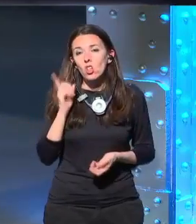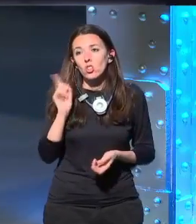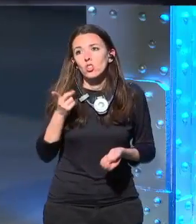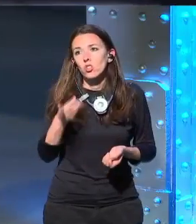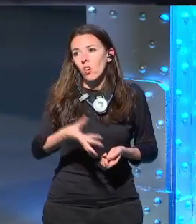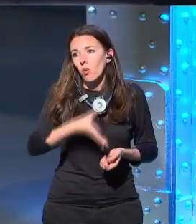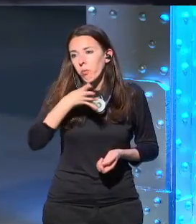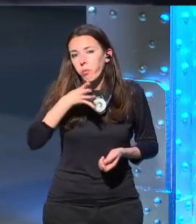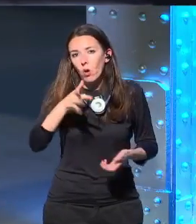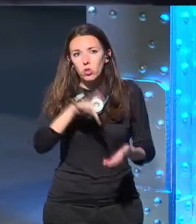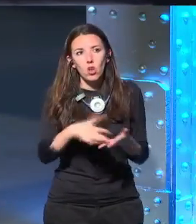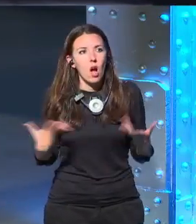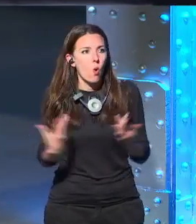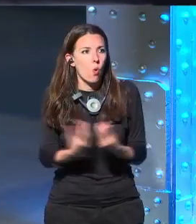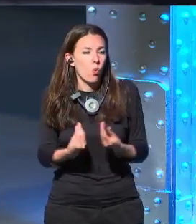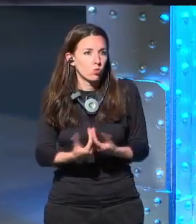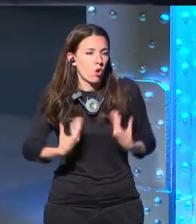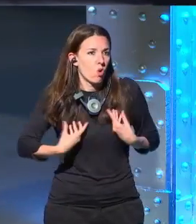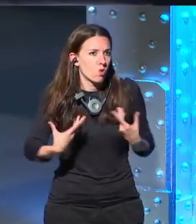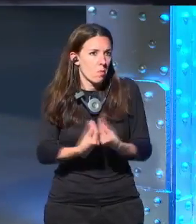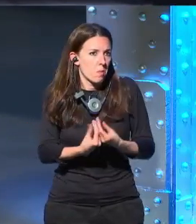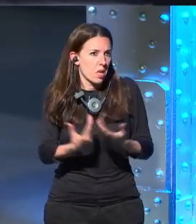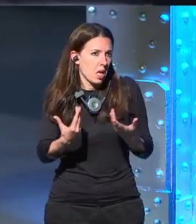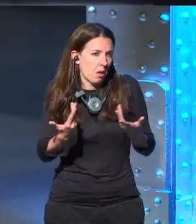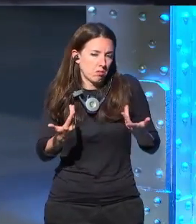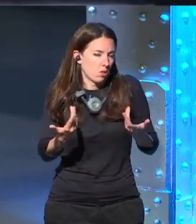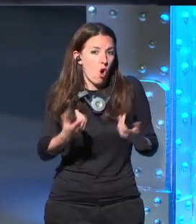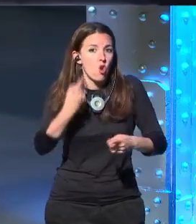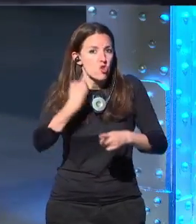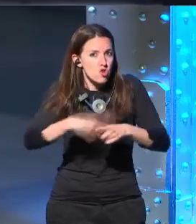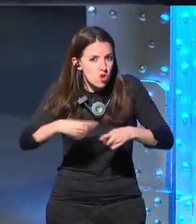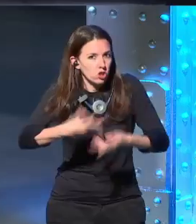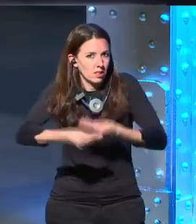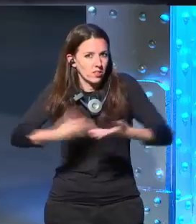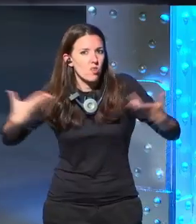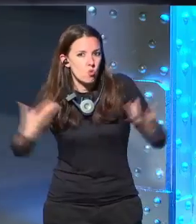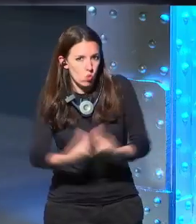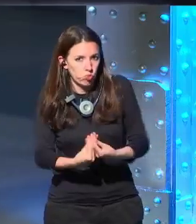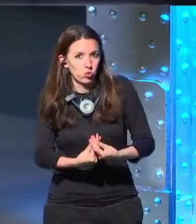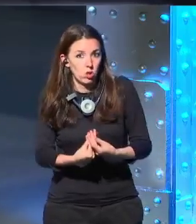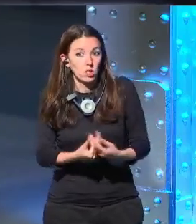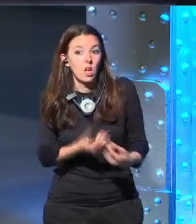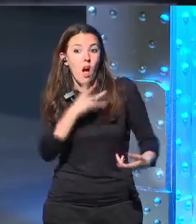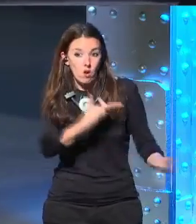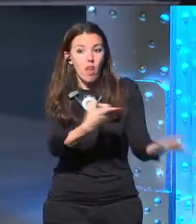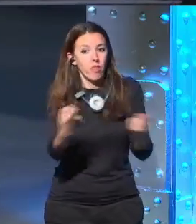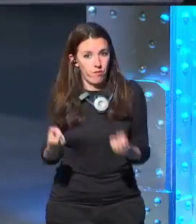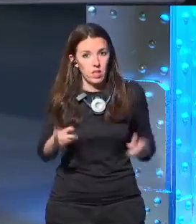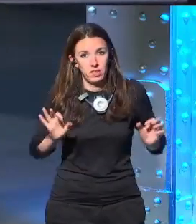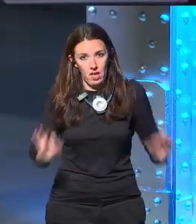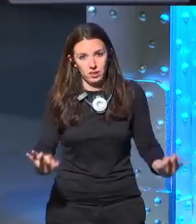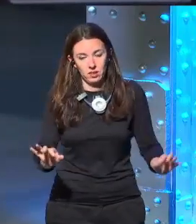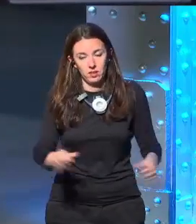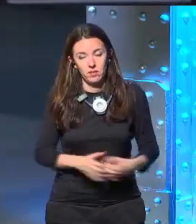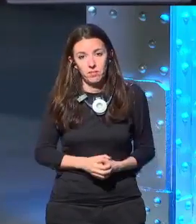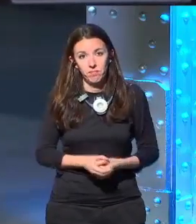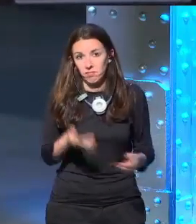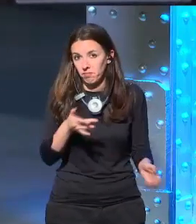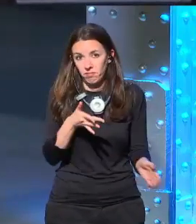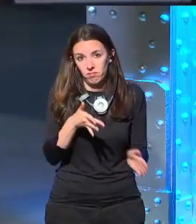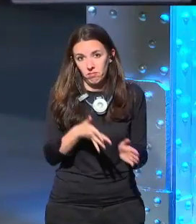cohabitance is genuine, that we can live together. The idea is to live together, but also to do things together. That's what we need to do. We need to